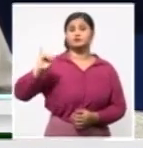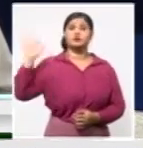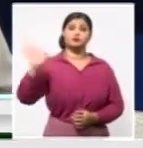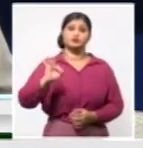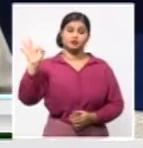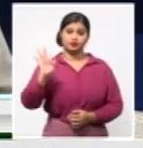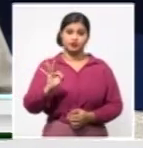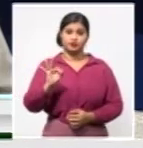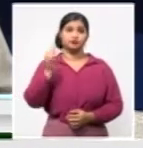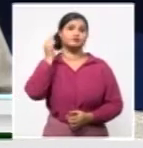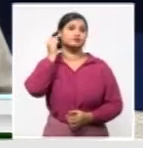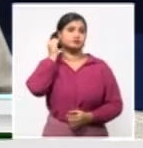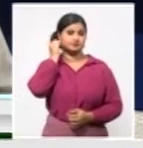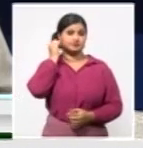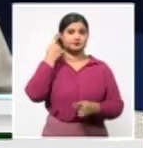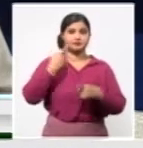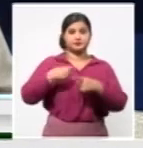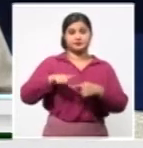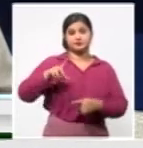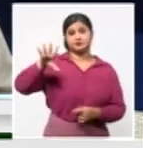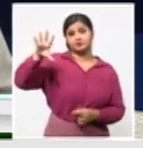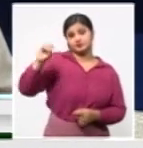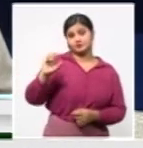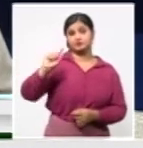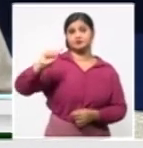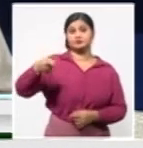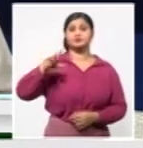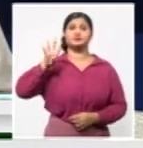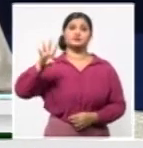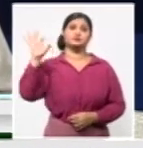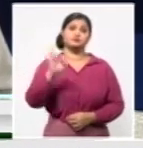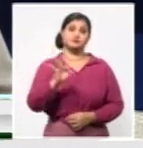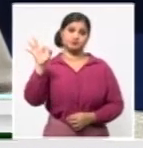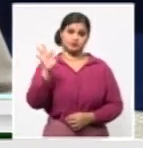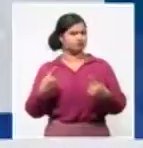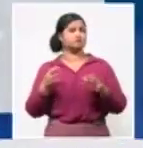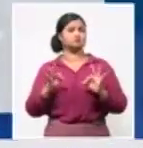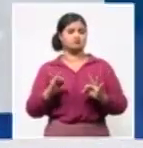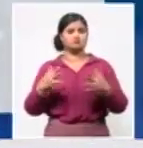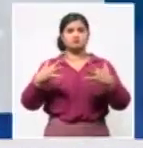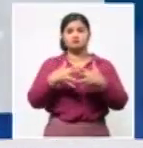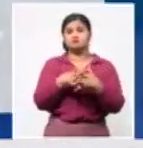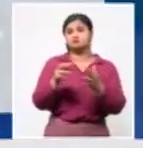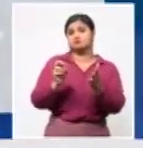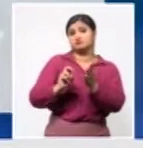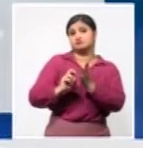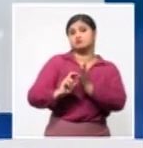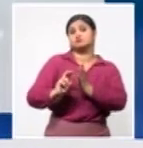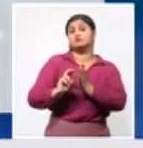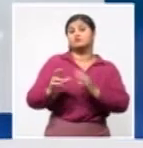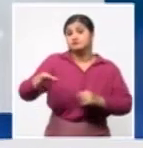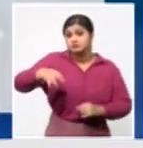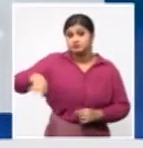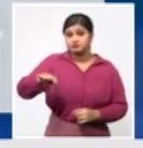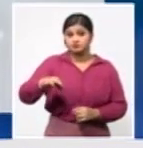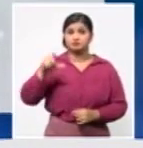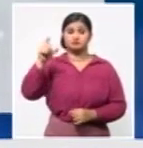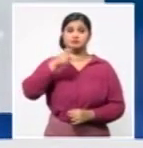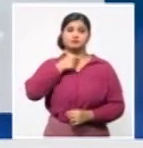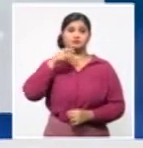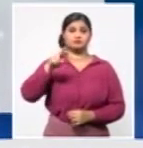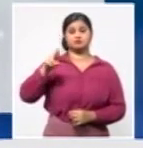full recovery and have generally not been severely affected by the illness. Of the 2 cases diagnosed